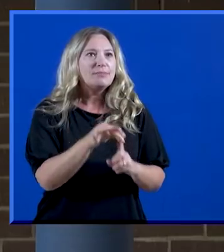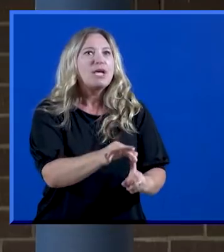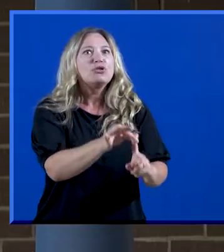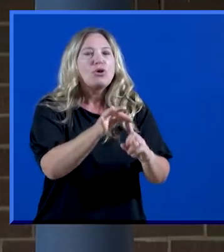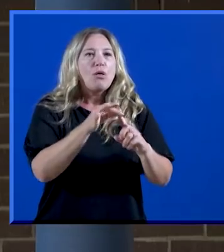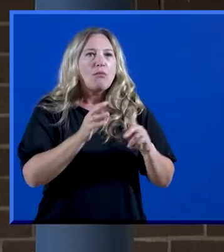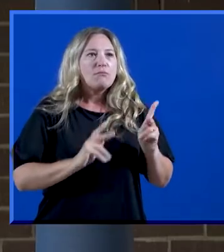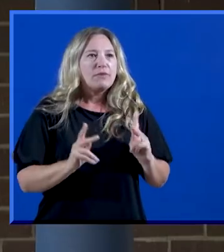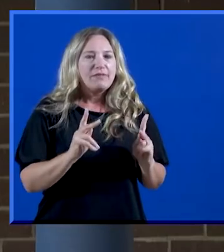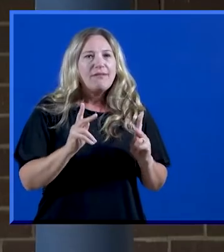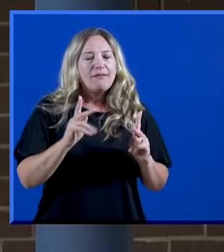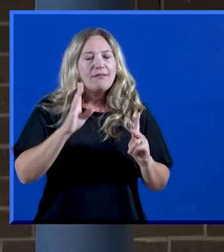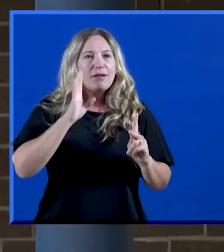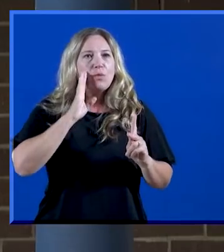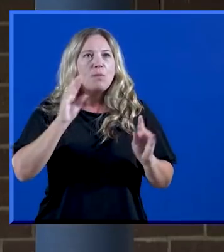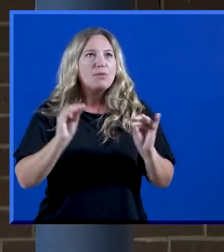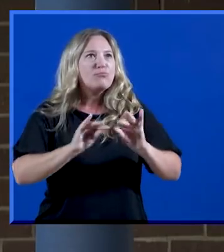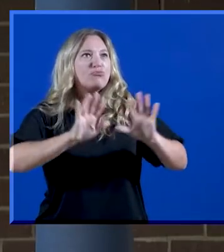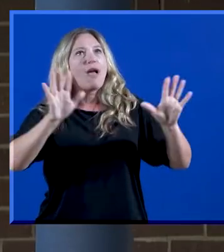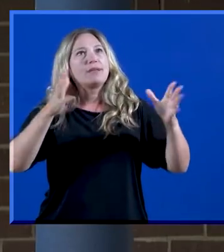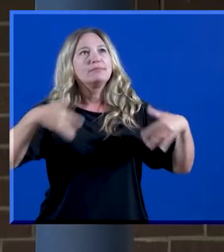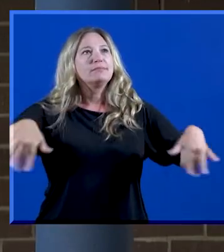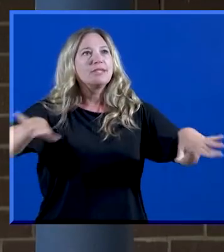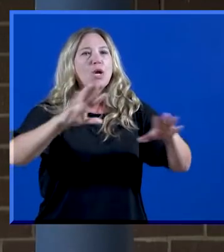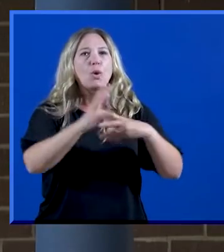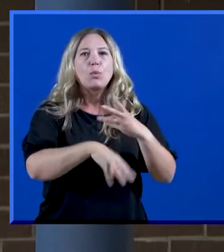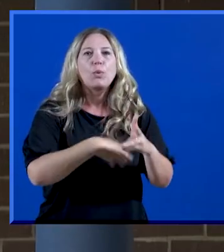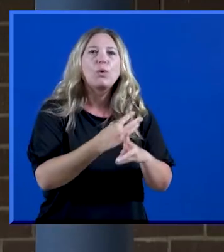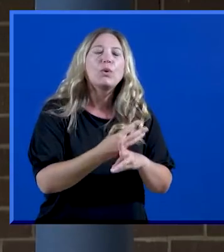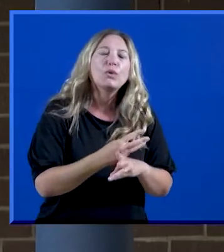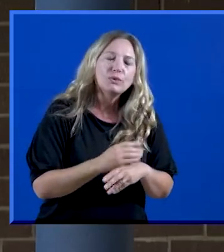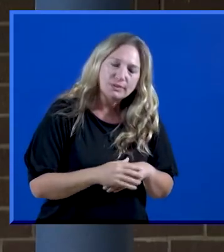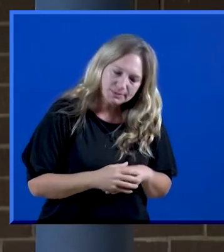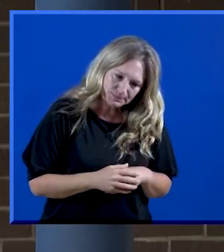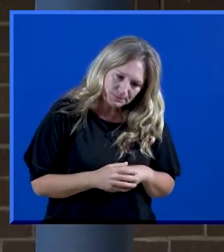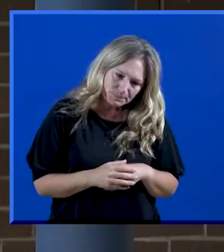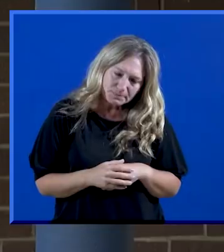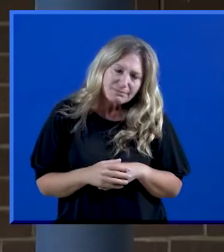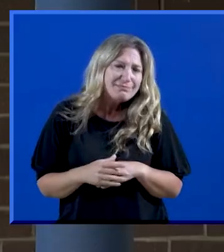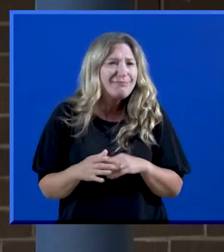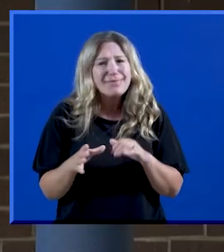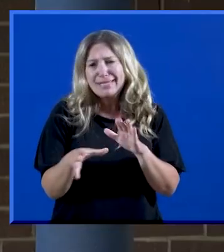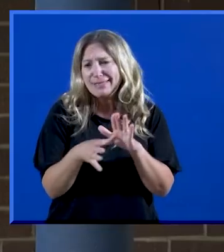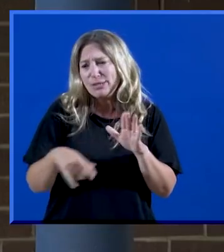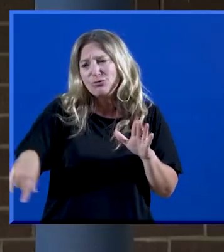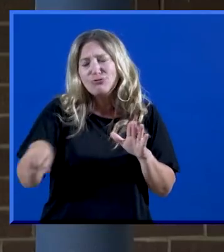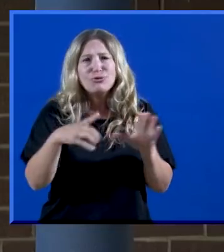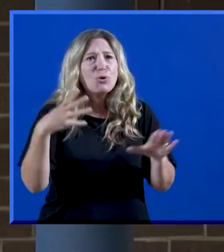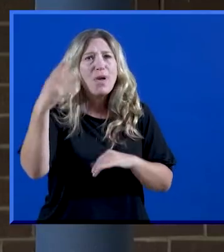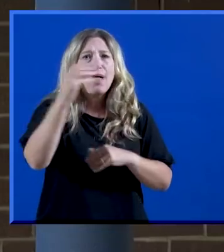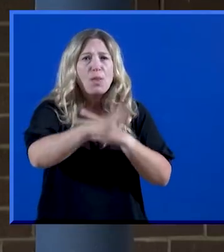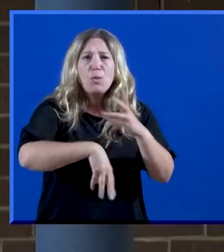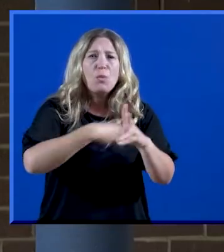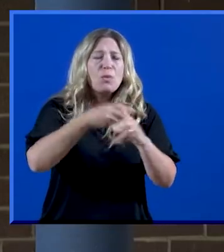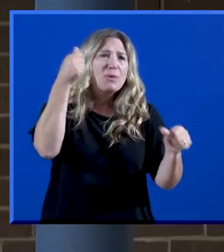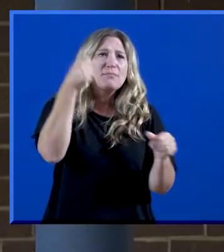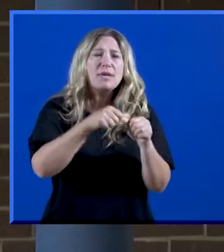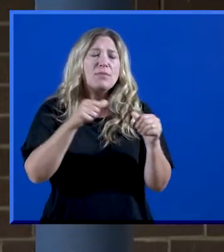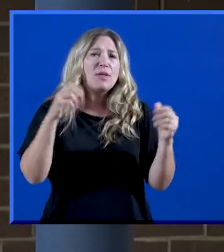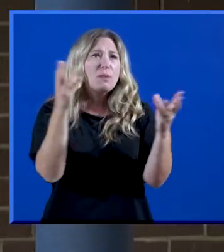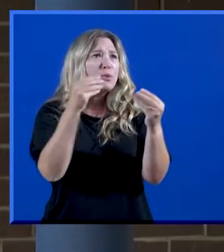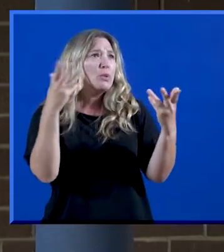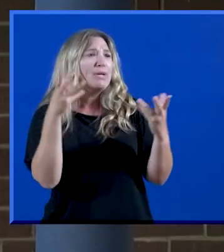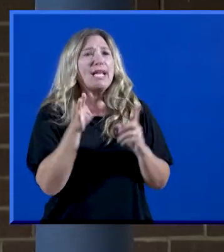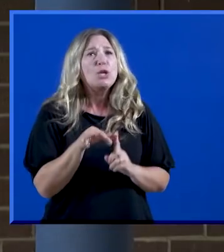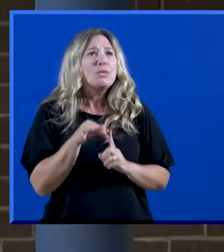special individuals who magnificently brighten our world. Seniors, as you go out into the world, remember